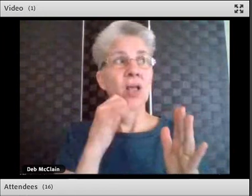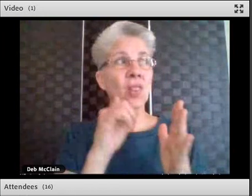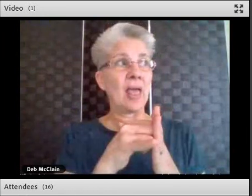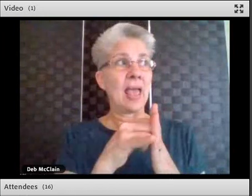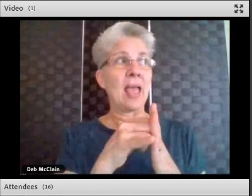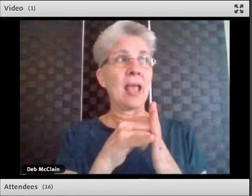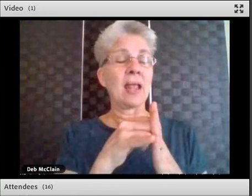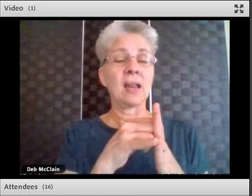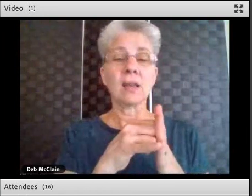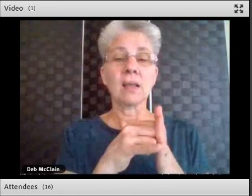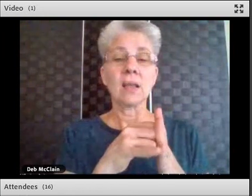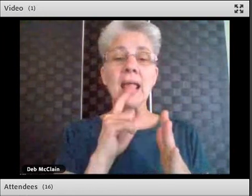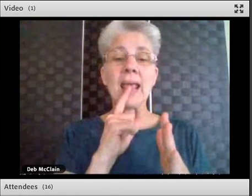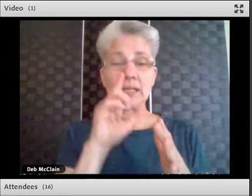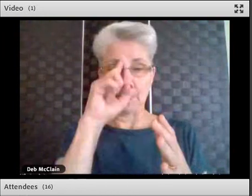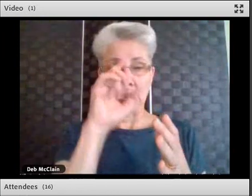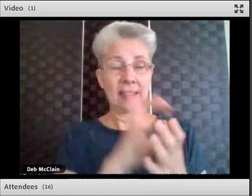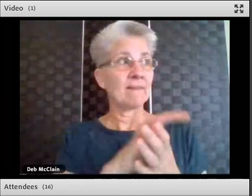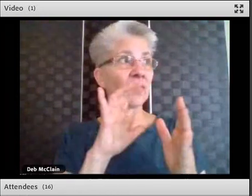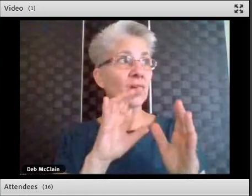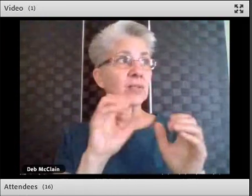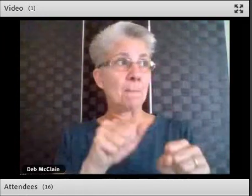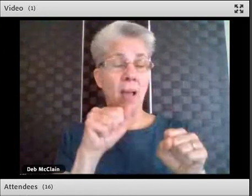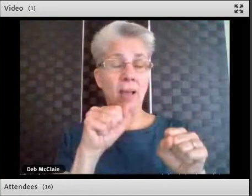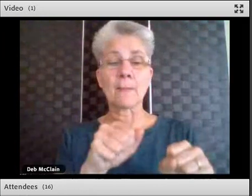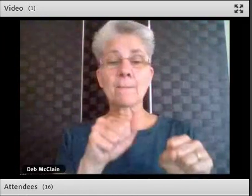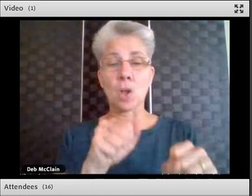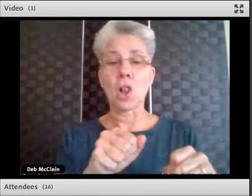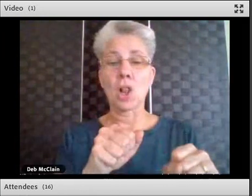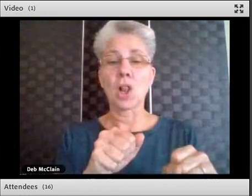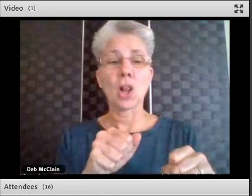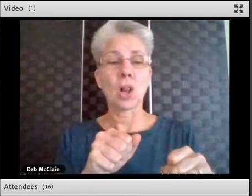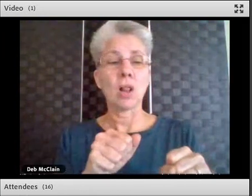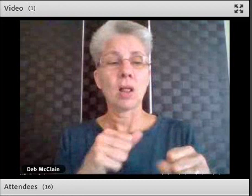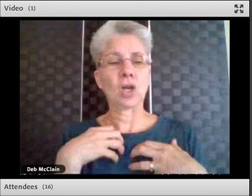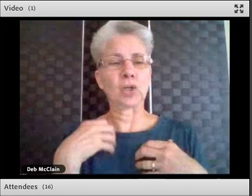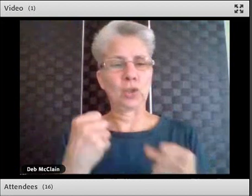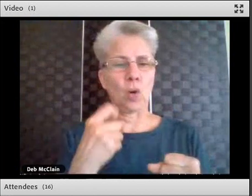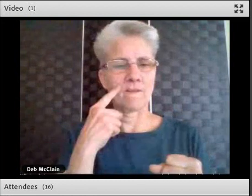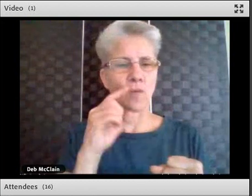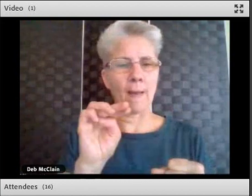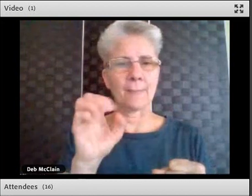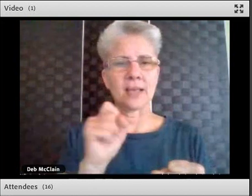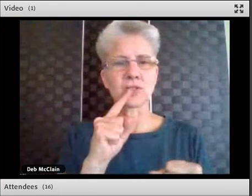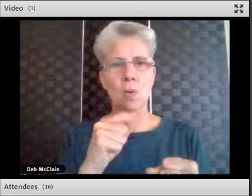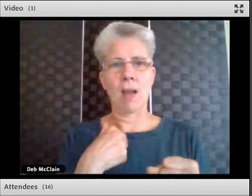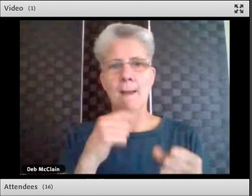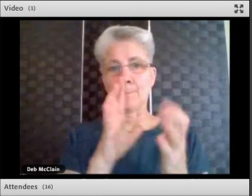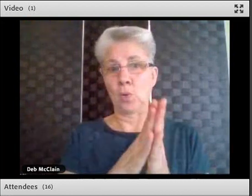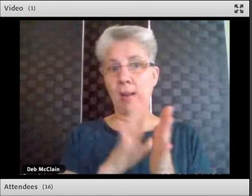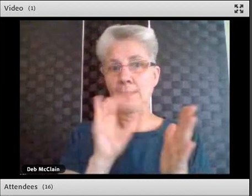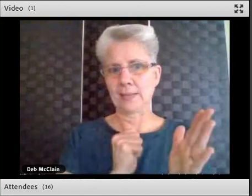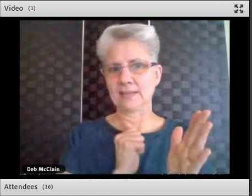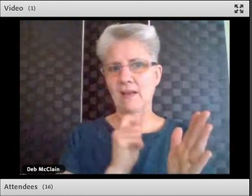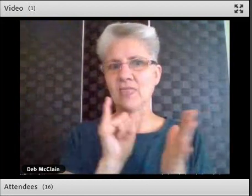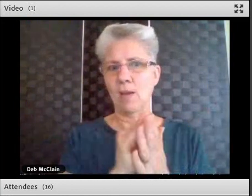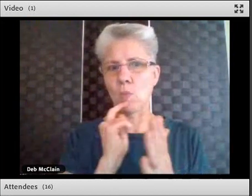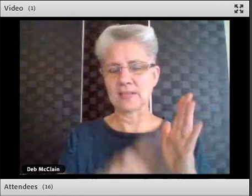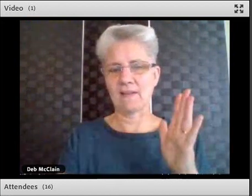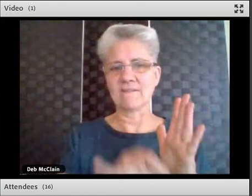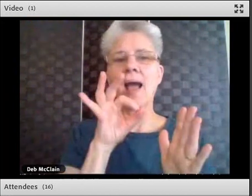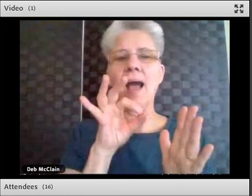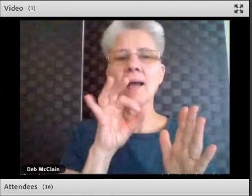that it's believed that they're very, very close to a cure. So I am personally praying that one is